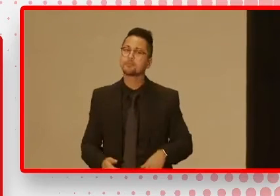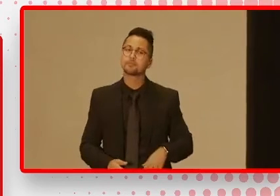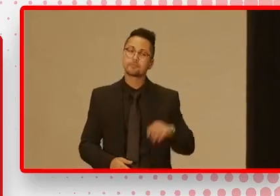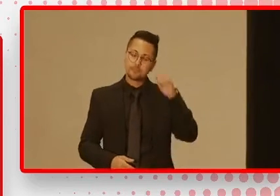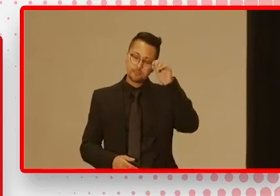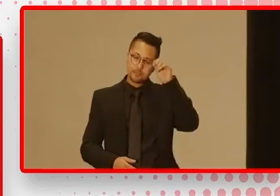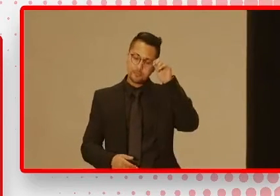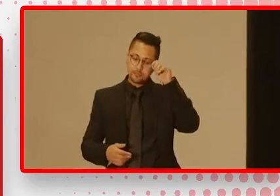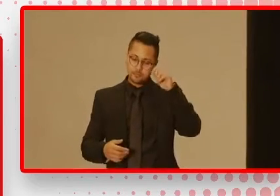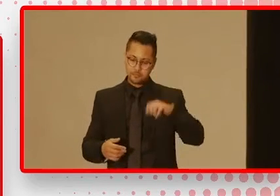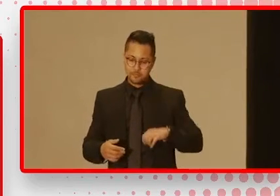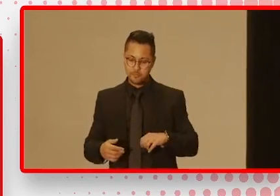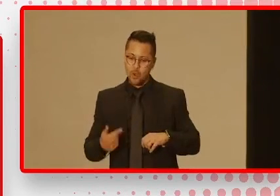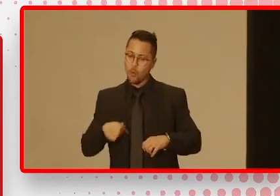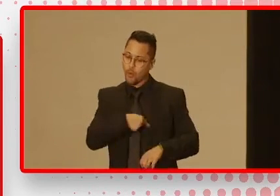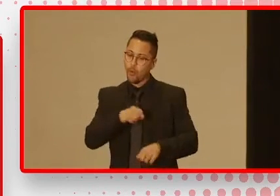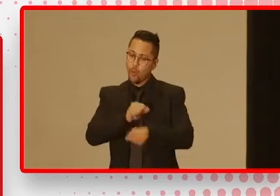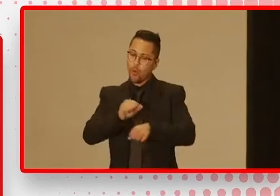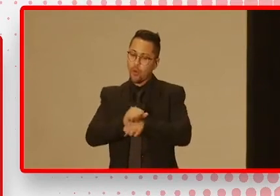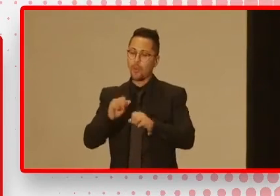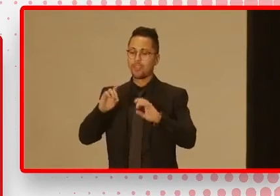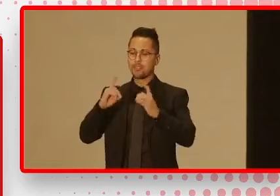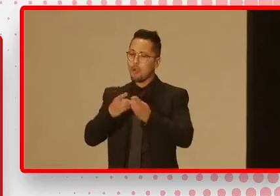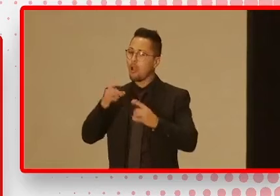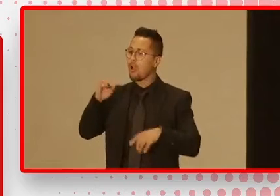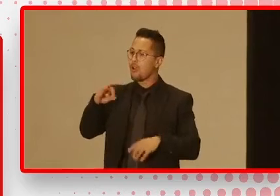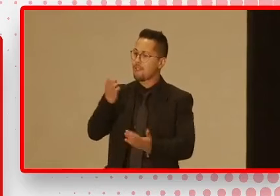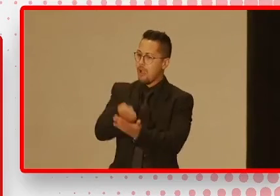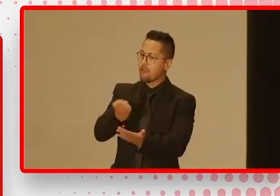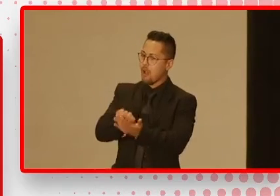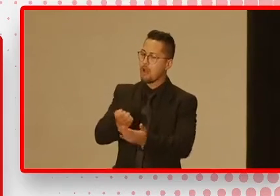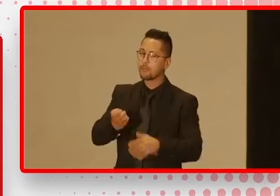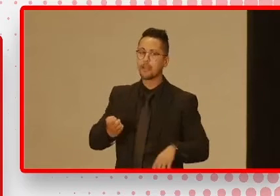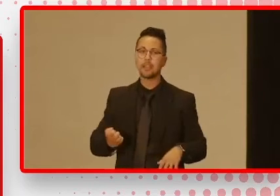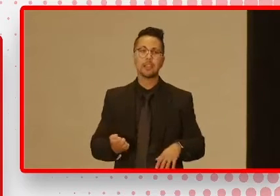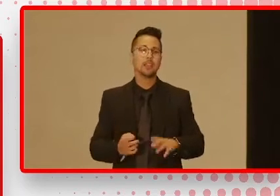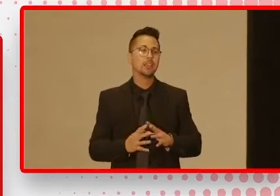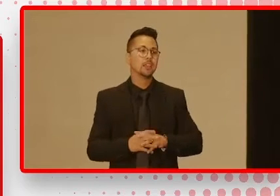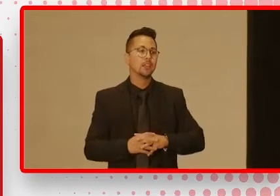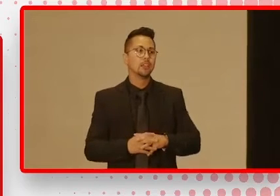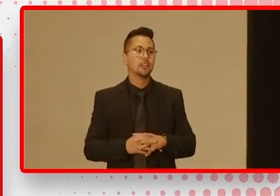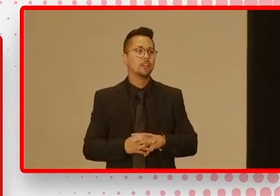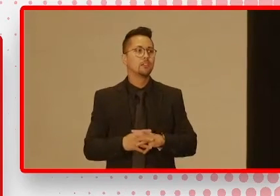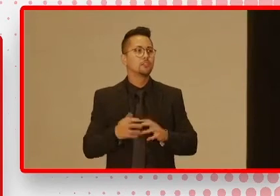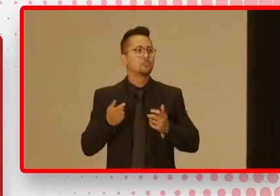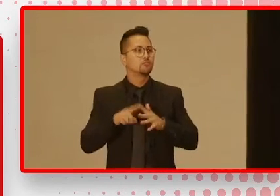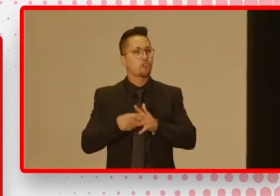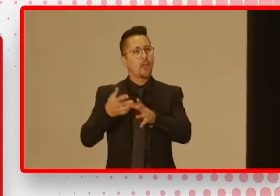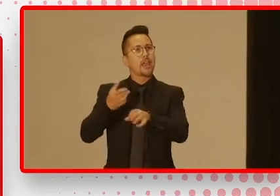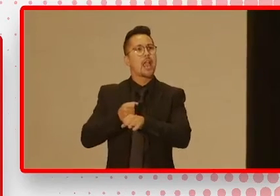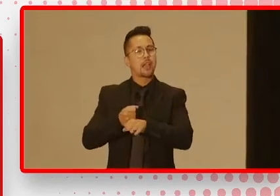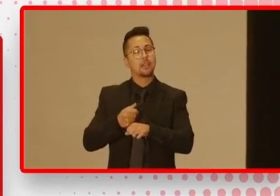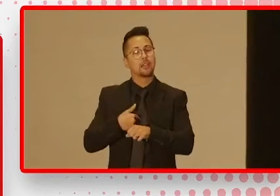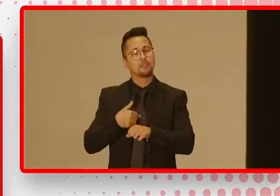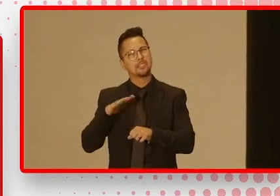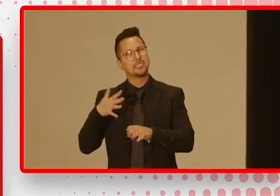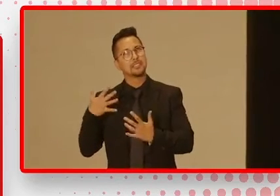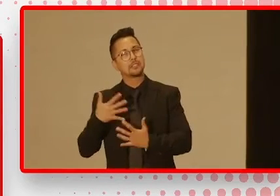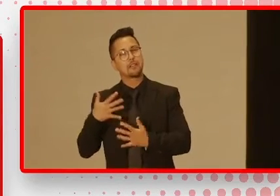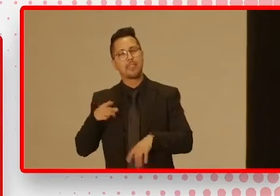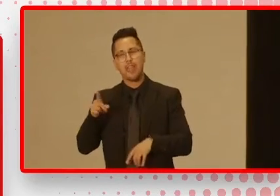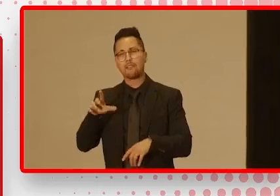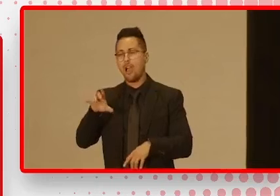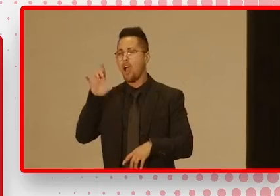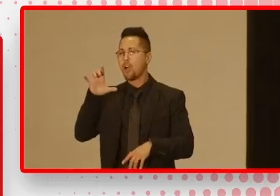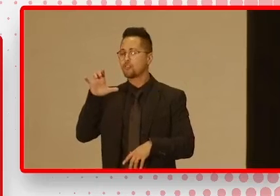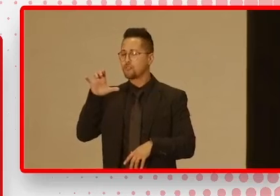Department of Economic Opportunity to start receiving, well, this is scary, y'all, but they have like 100,000 people